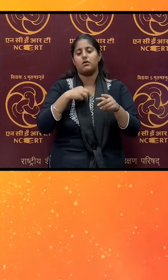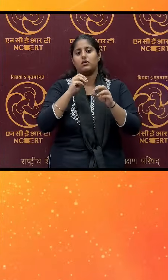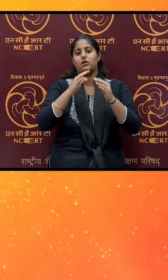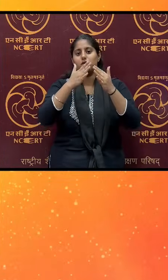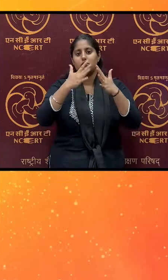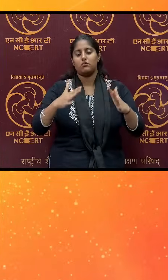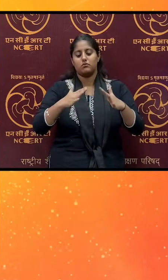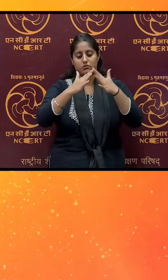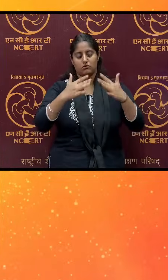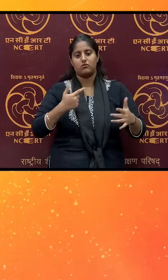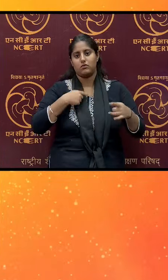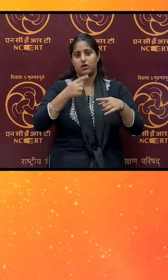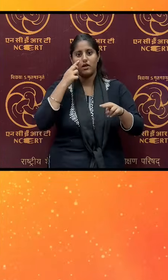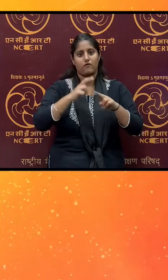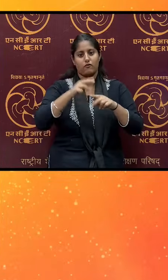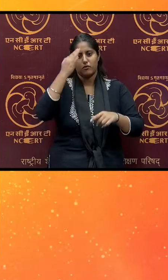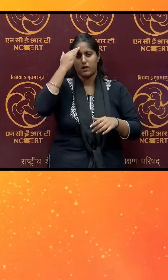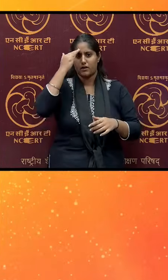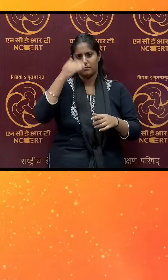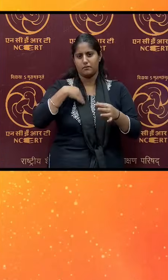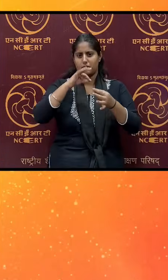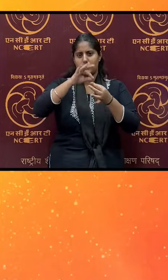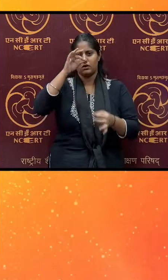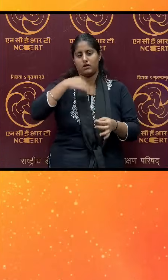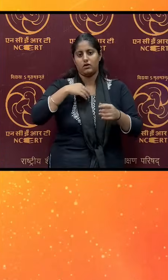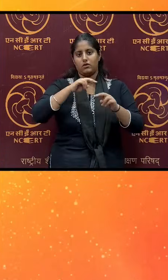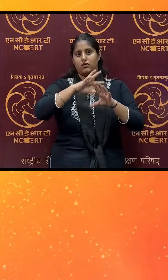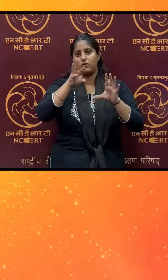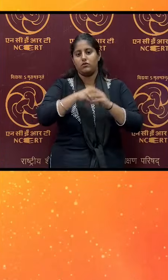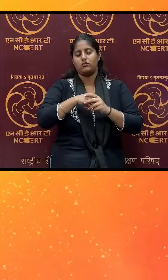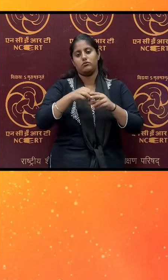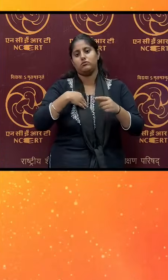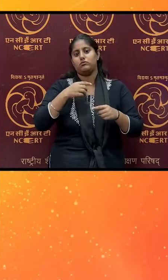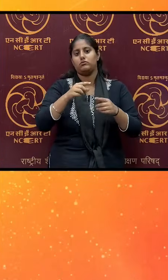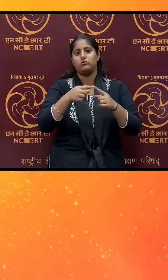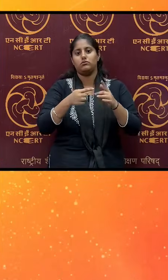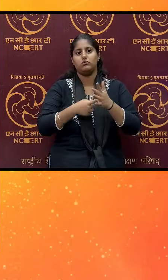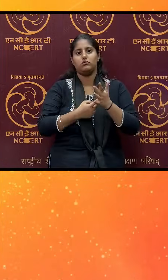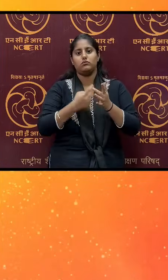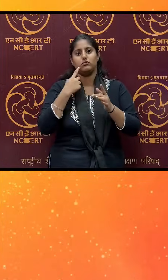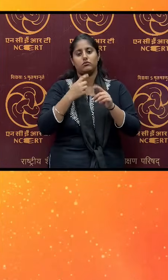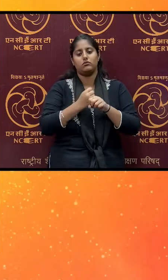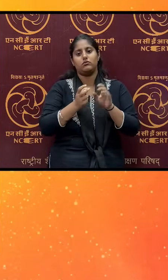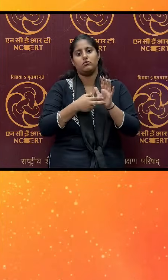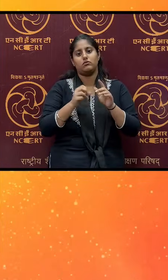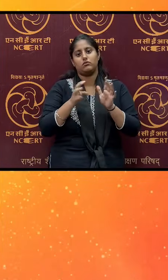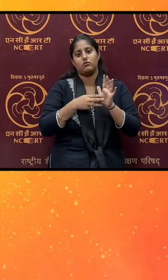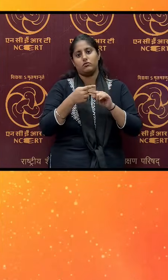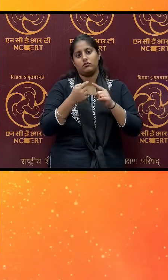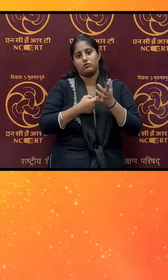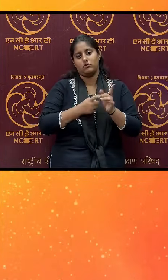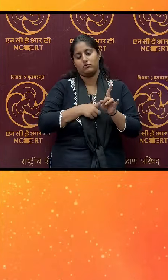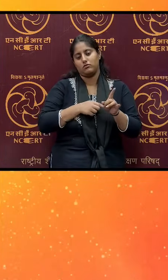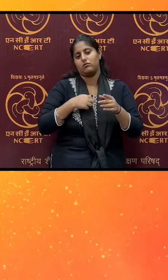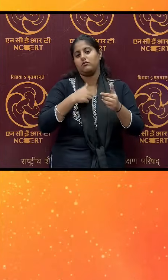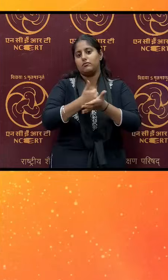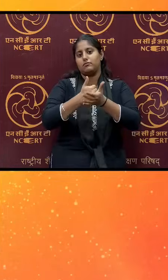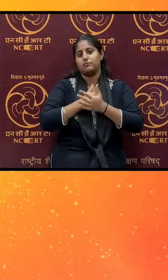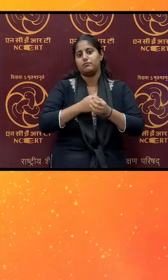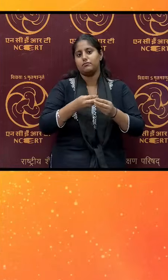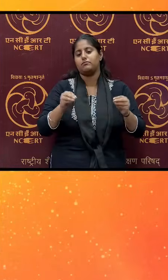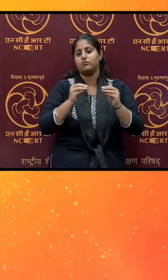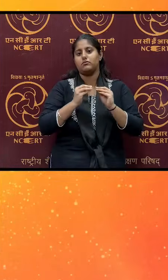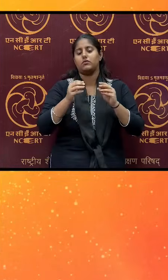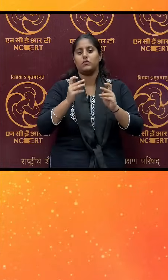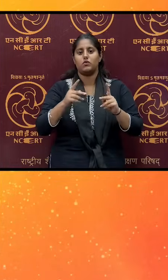that height, so if you have a brief idea about trigonometry, definitely it will help you a lot. So since we'll try to